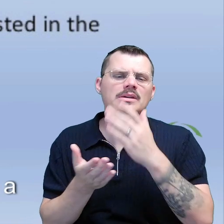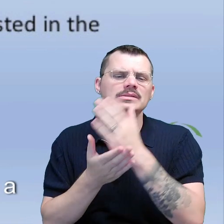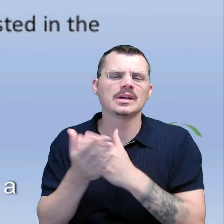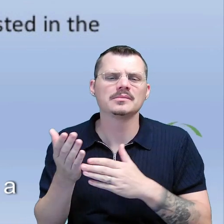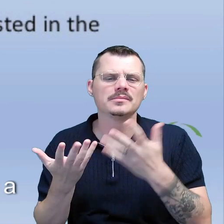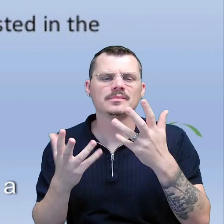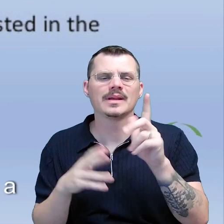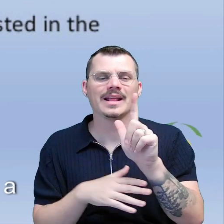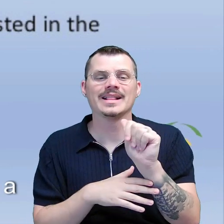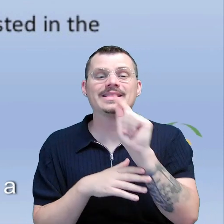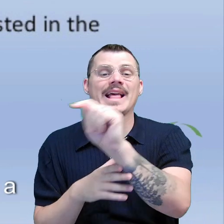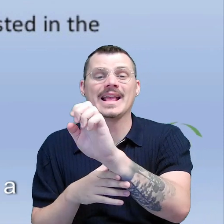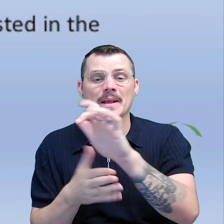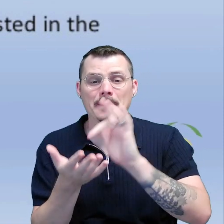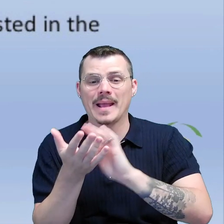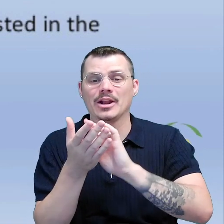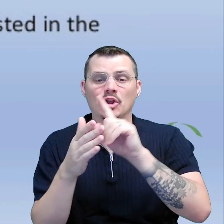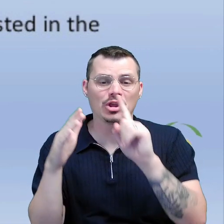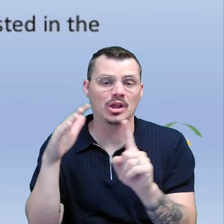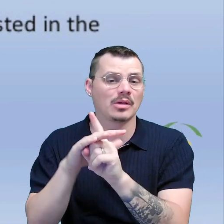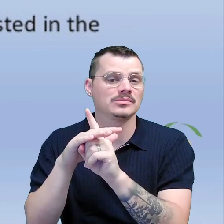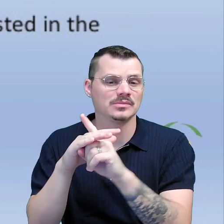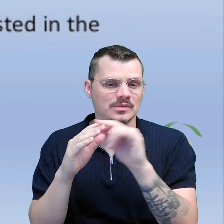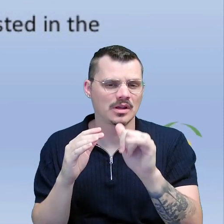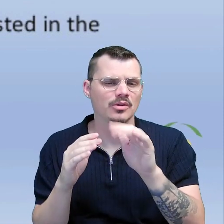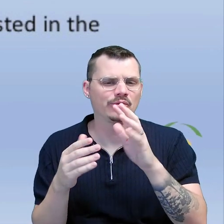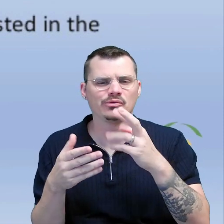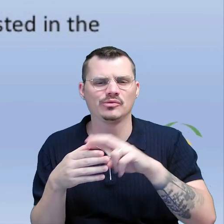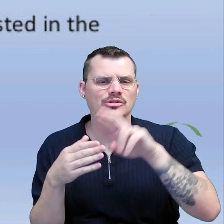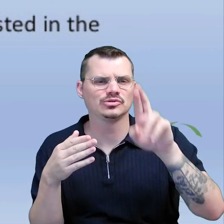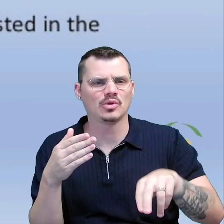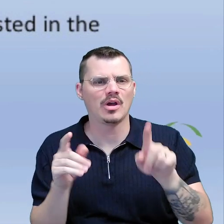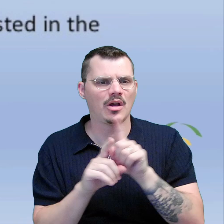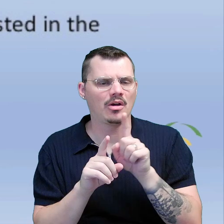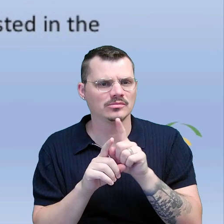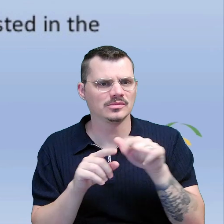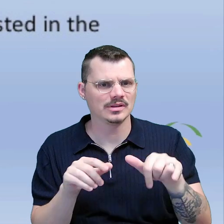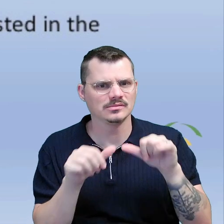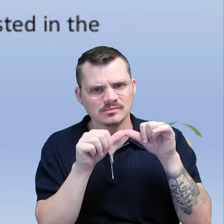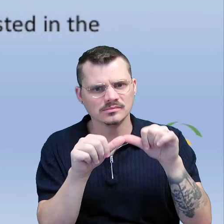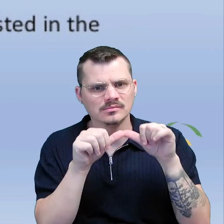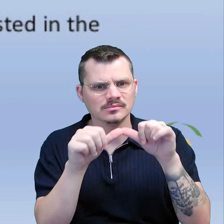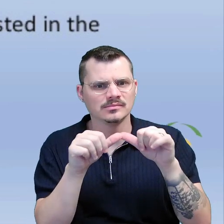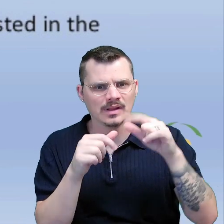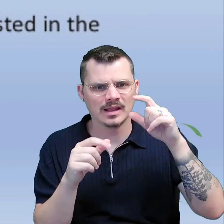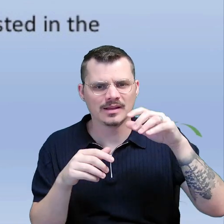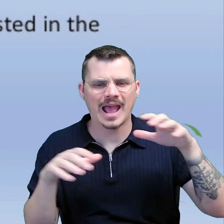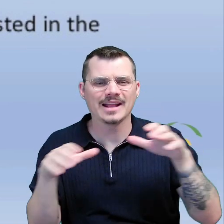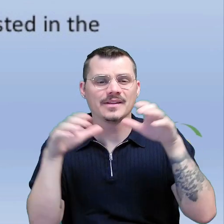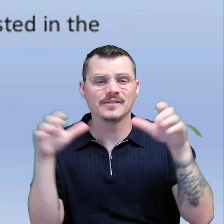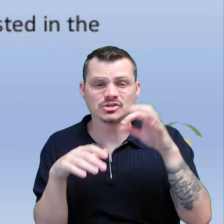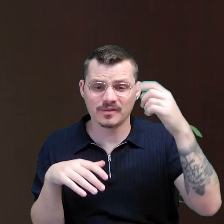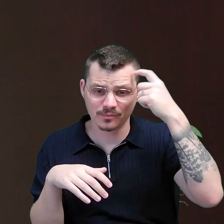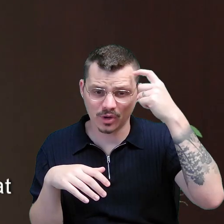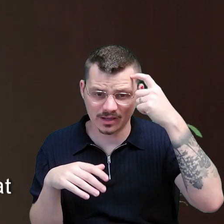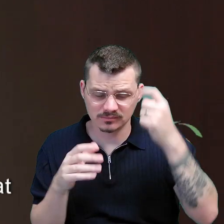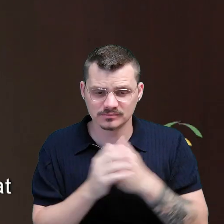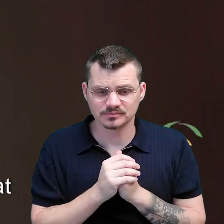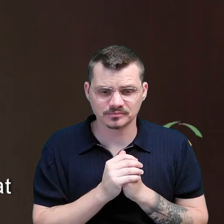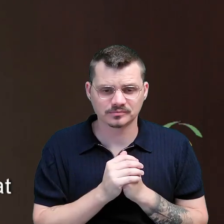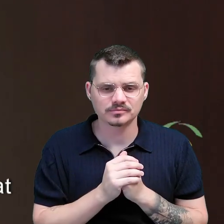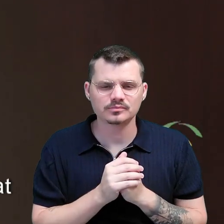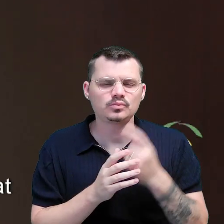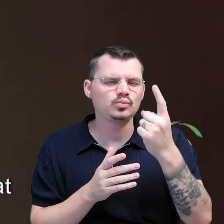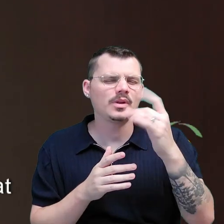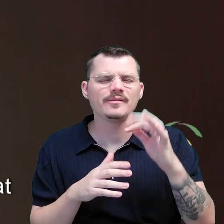medical complications that can occur as a result of basically this ongoing intense activation. One of